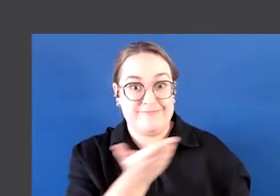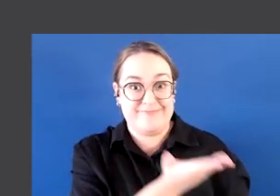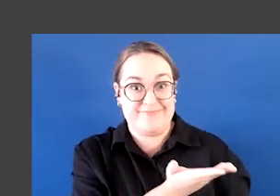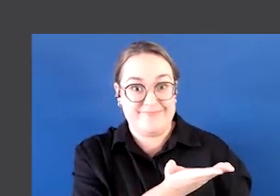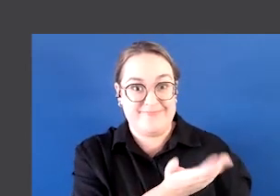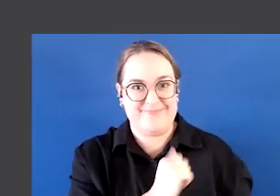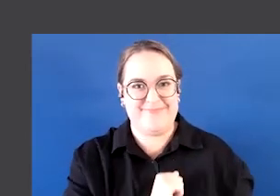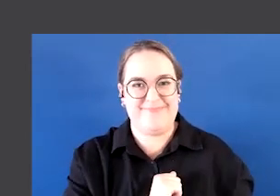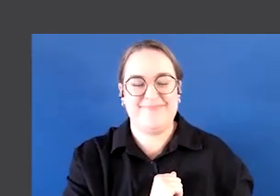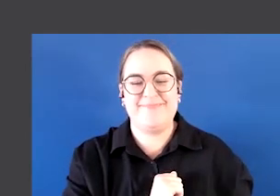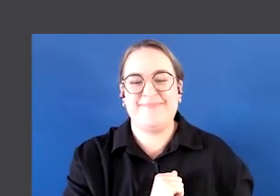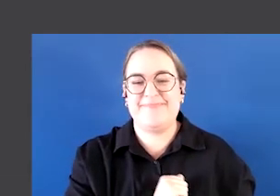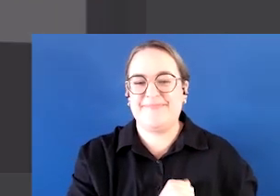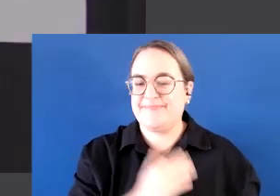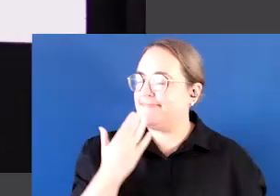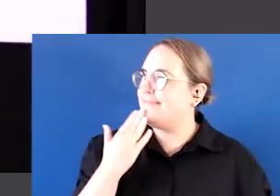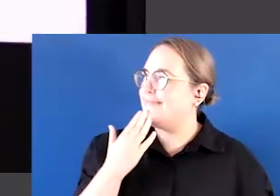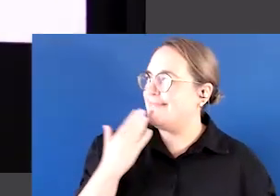to Josh.